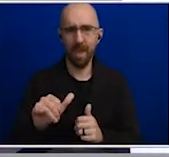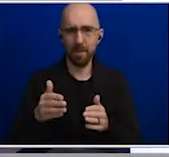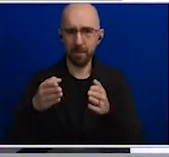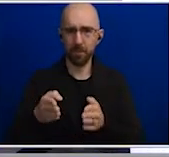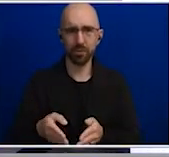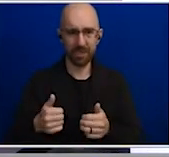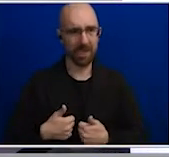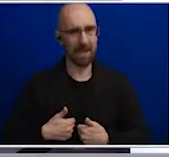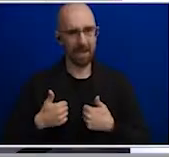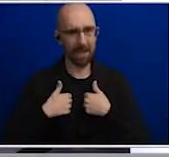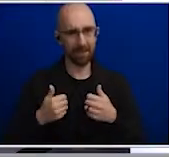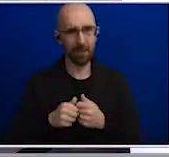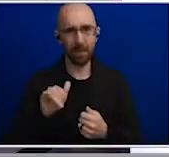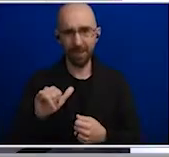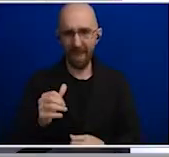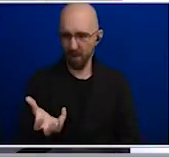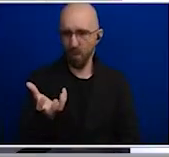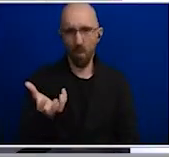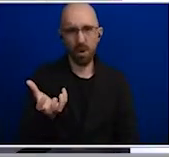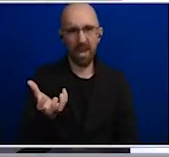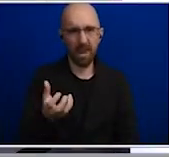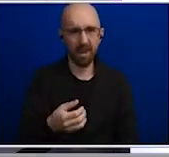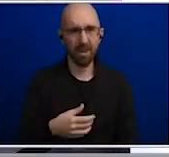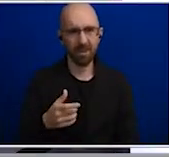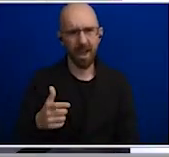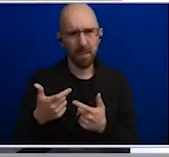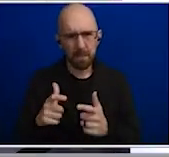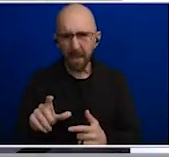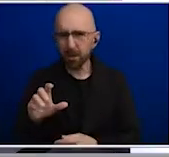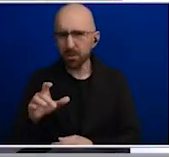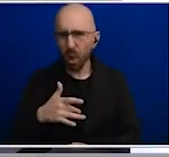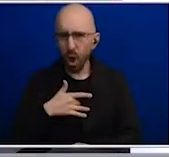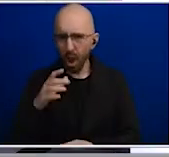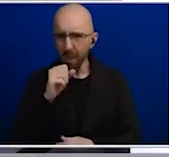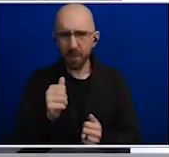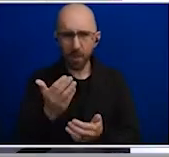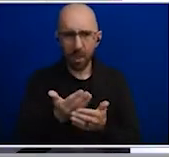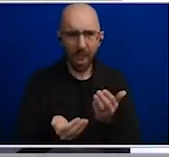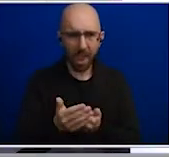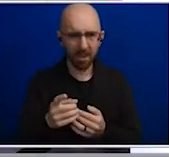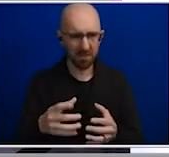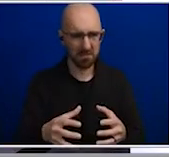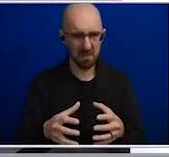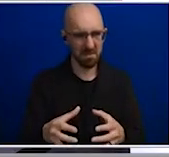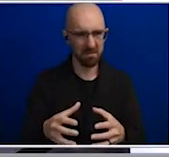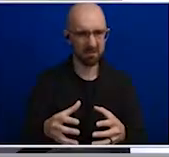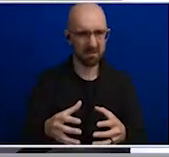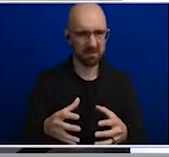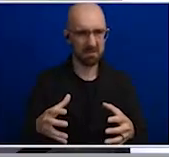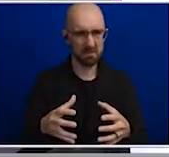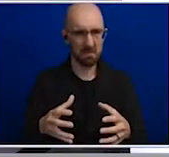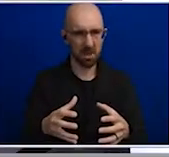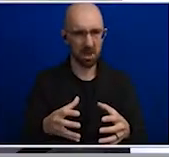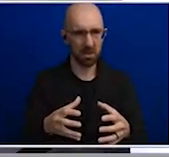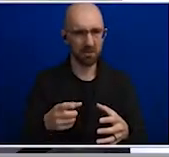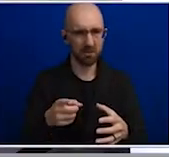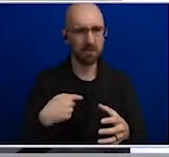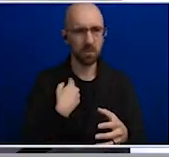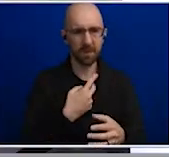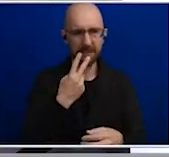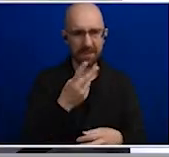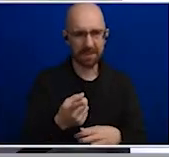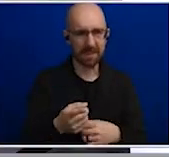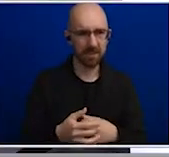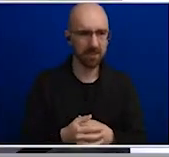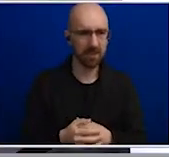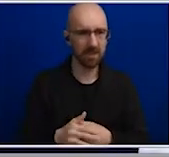this organ inside? How big was the heart? So, like, can you estimate with your hands? I mean, probably it was one of the bigger ones that we've seen. So, like a